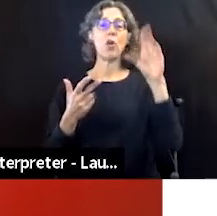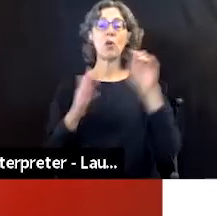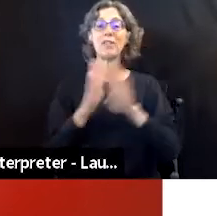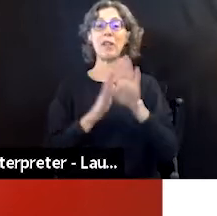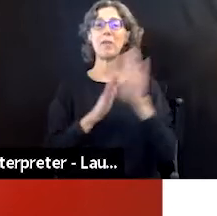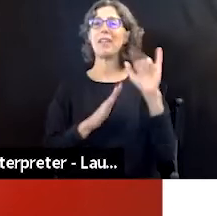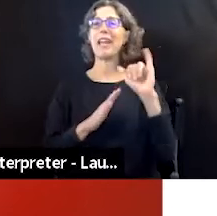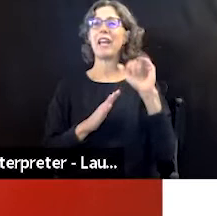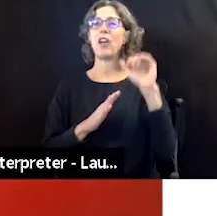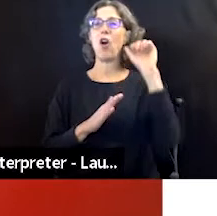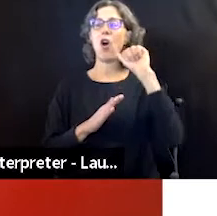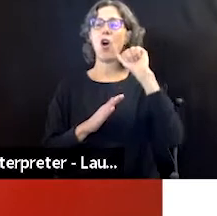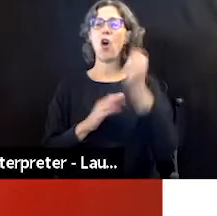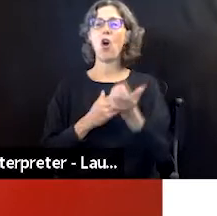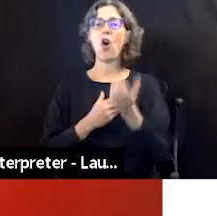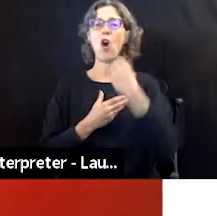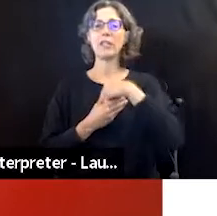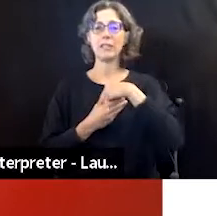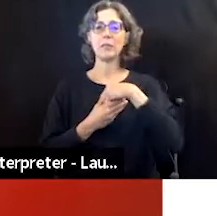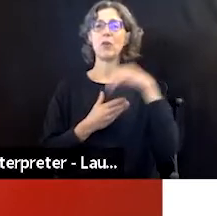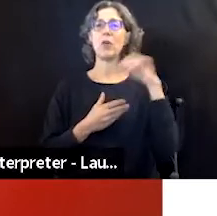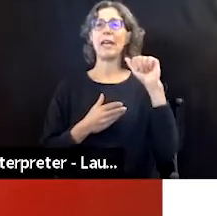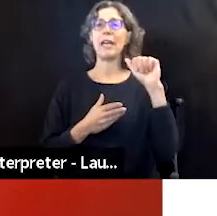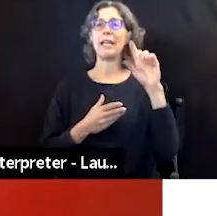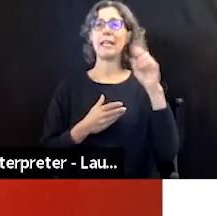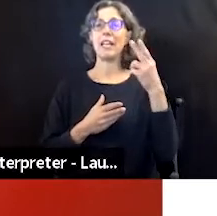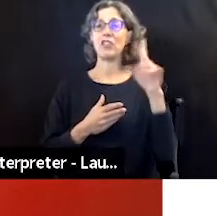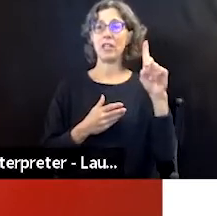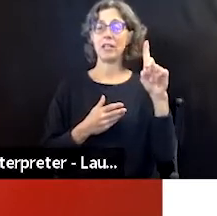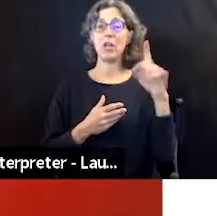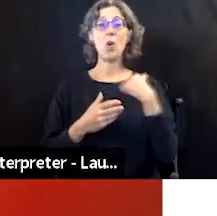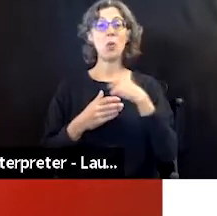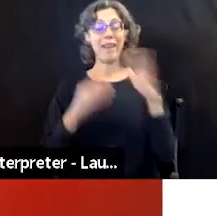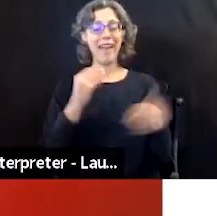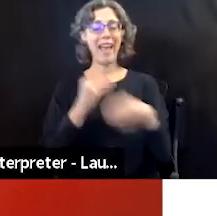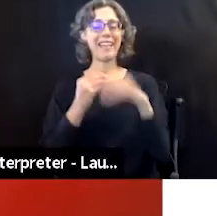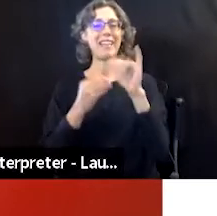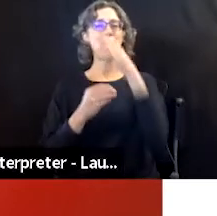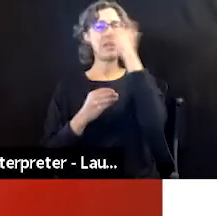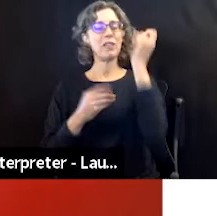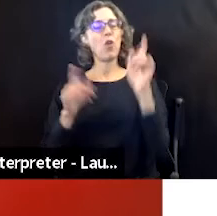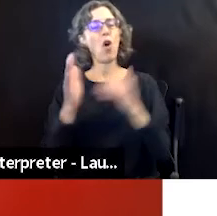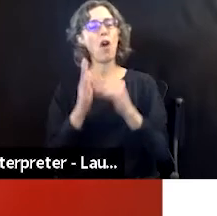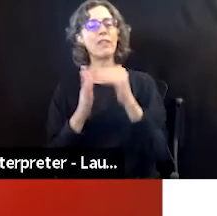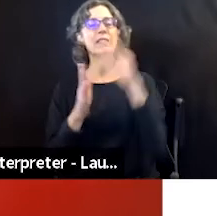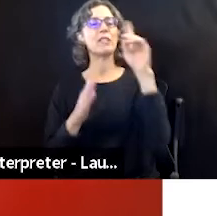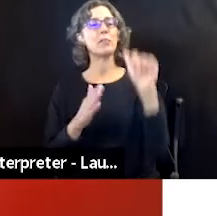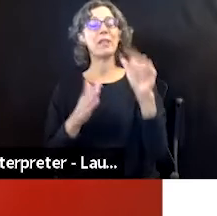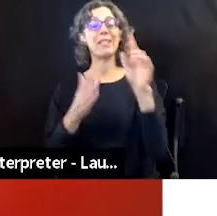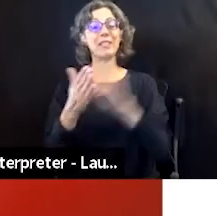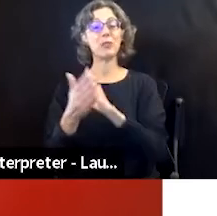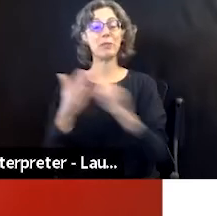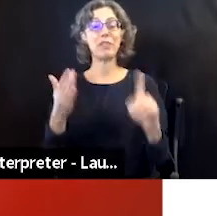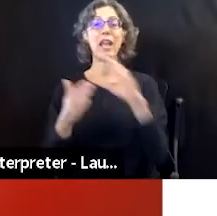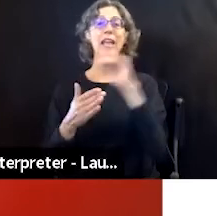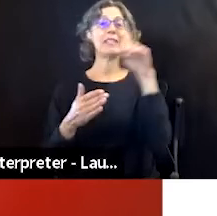autism or ADHD. We added them since society too often equates disability discrimination and